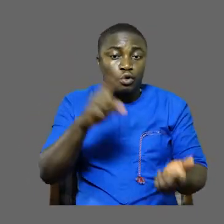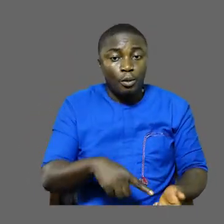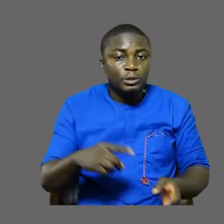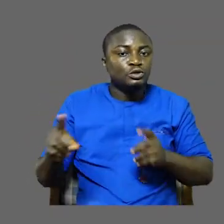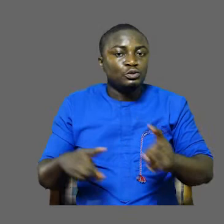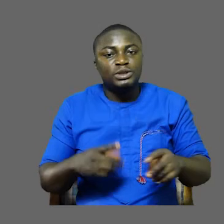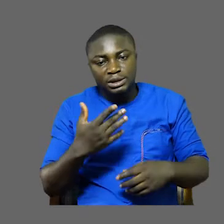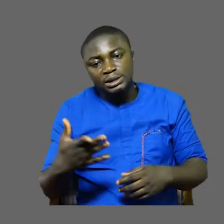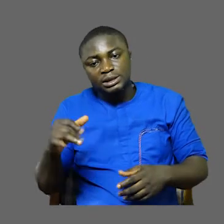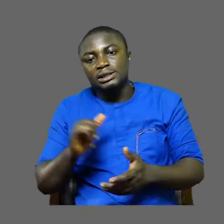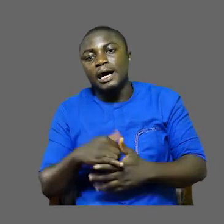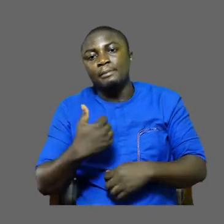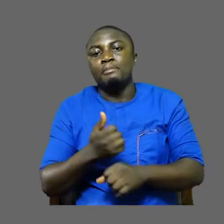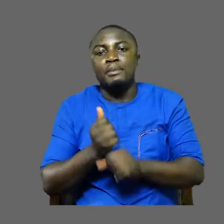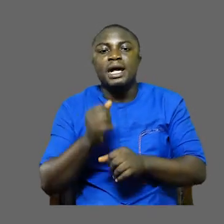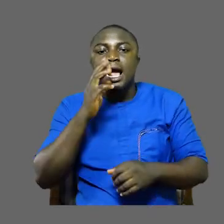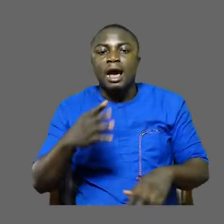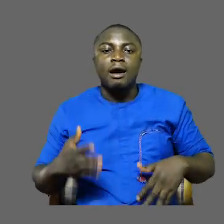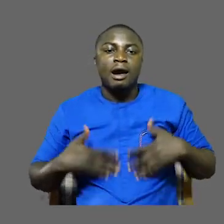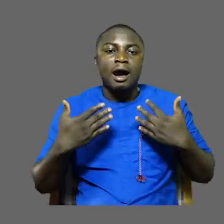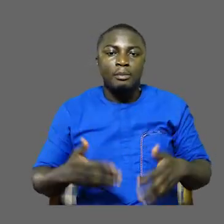comes, doing things that makes her